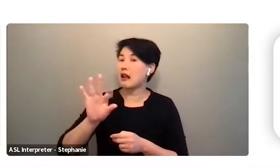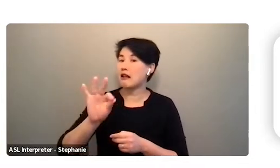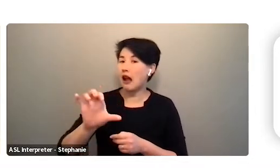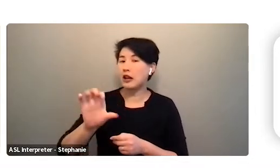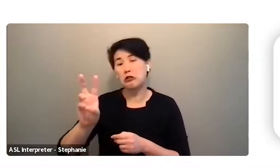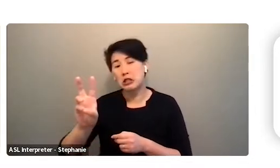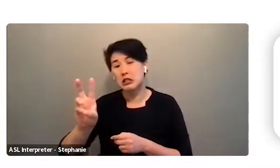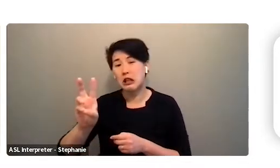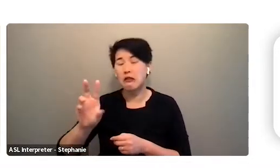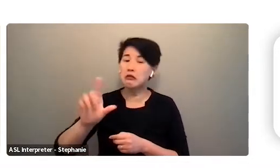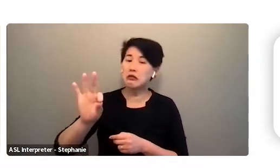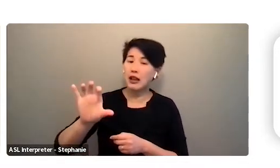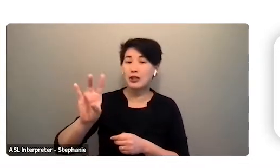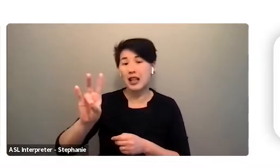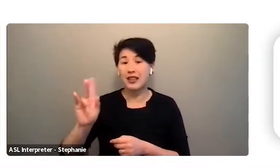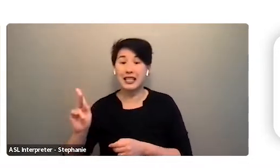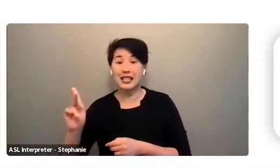907-ish kilos for our,